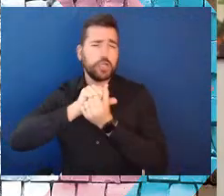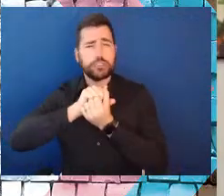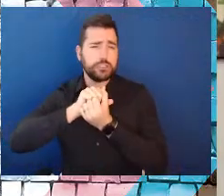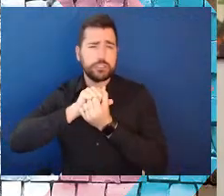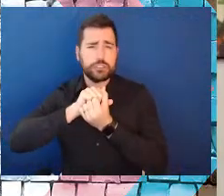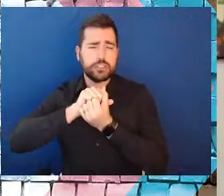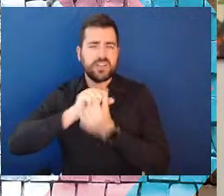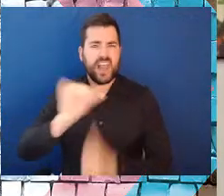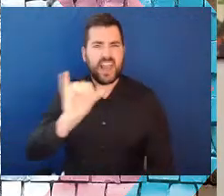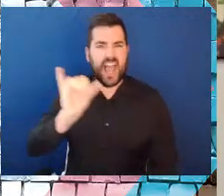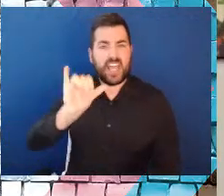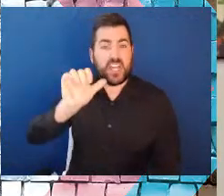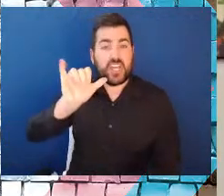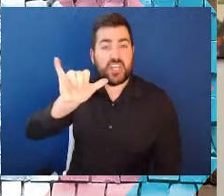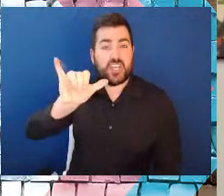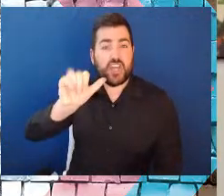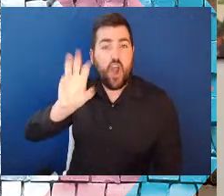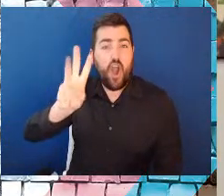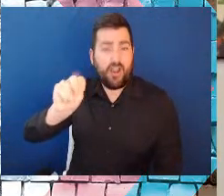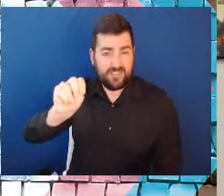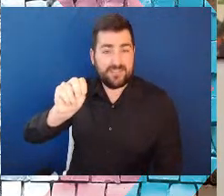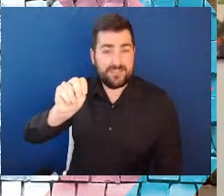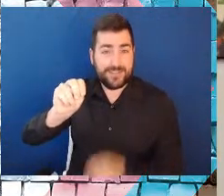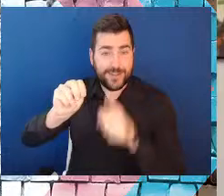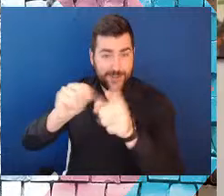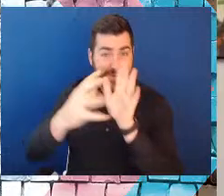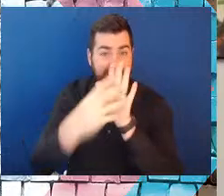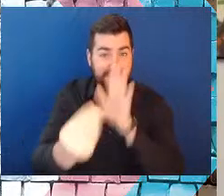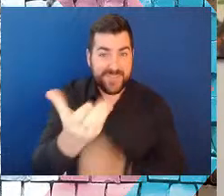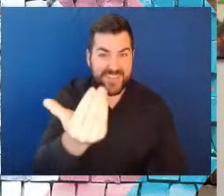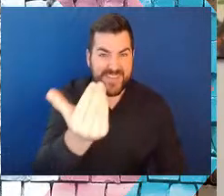Kind of like a yawn. Can you make a yawn like that at home?